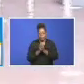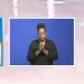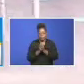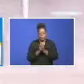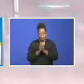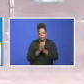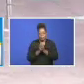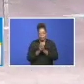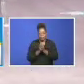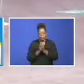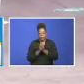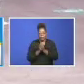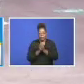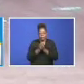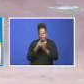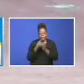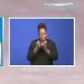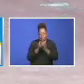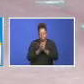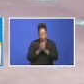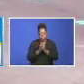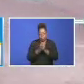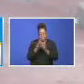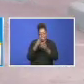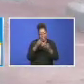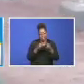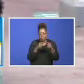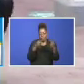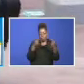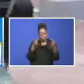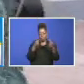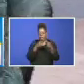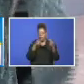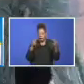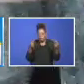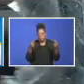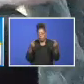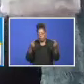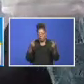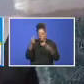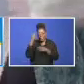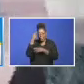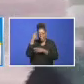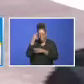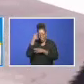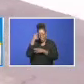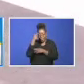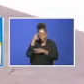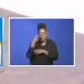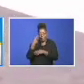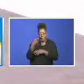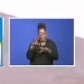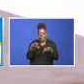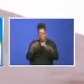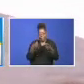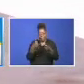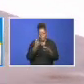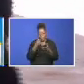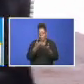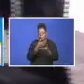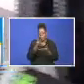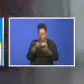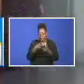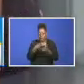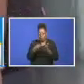It's incredible to me that the opposition would think that somehow an airline could do this better than we have done.